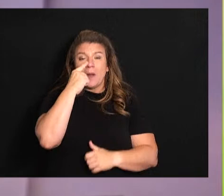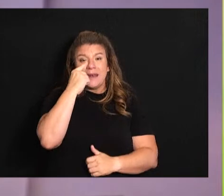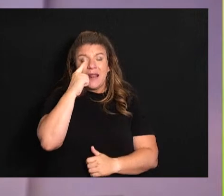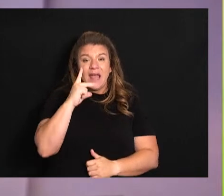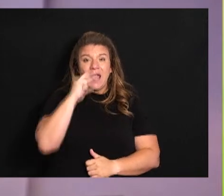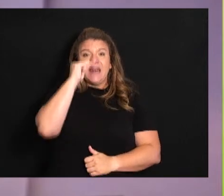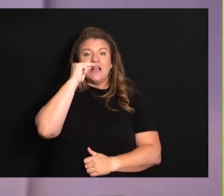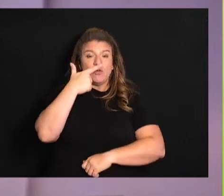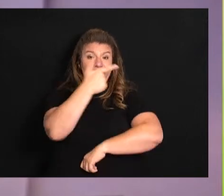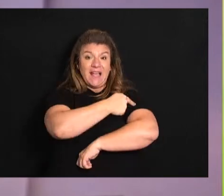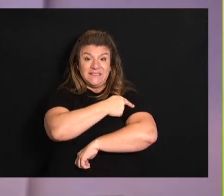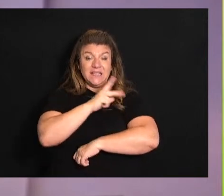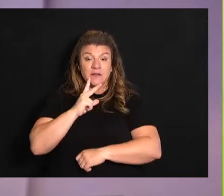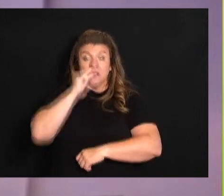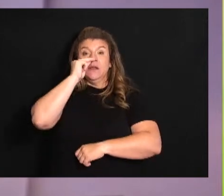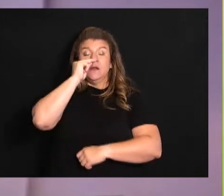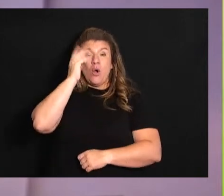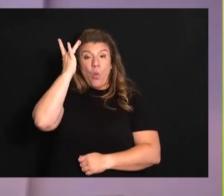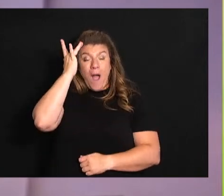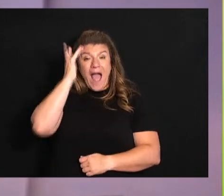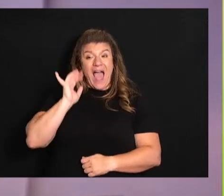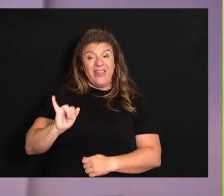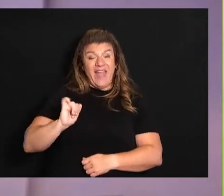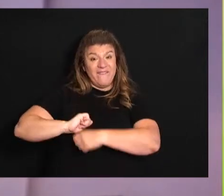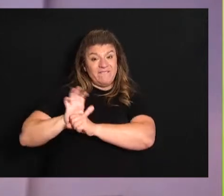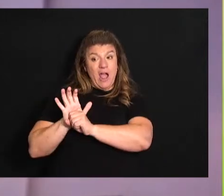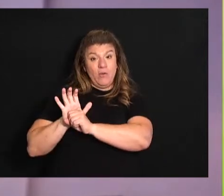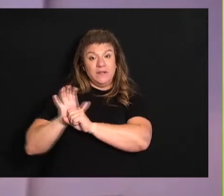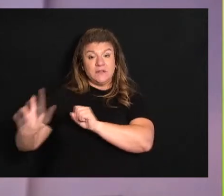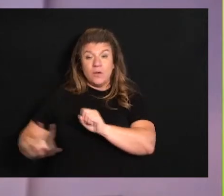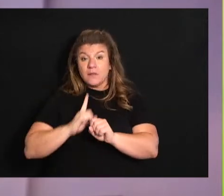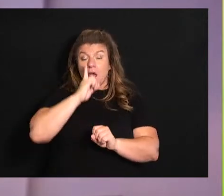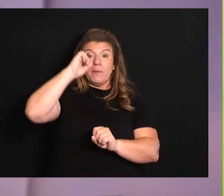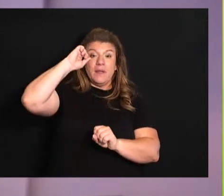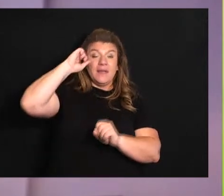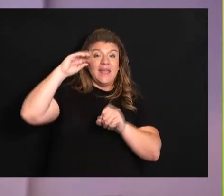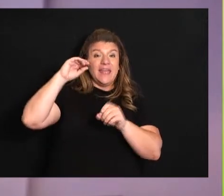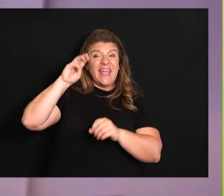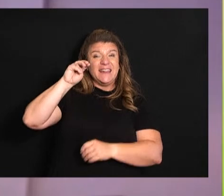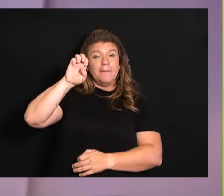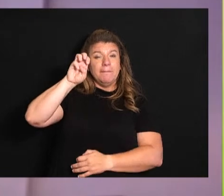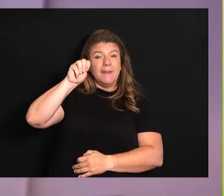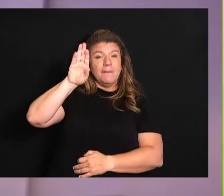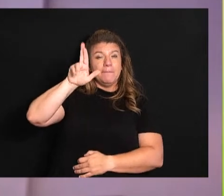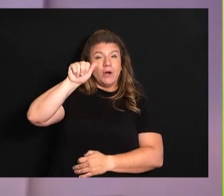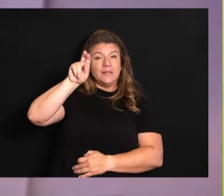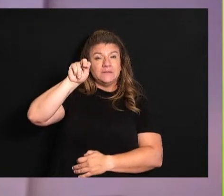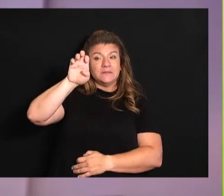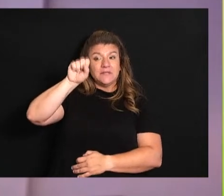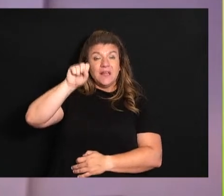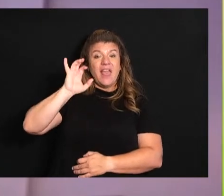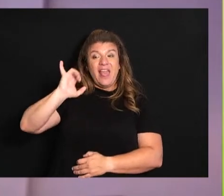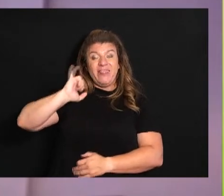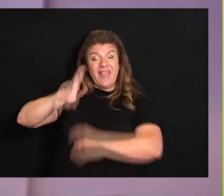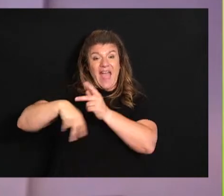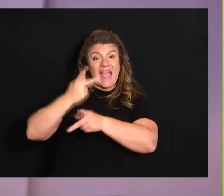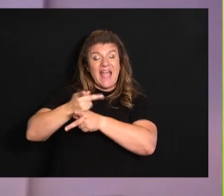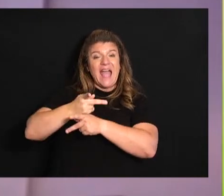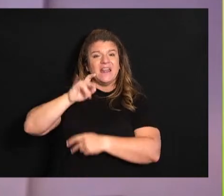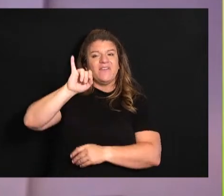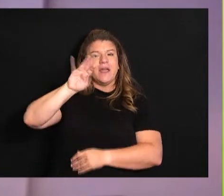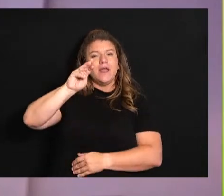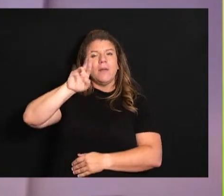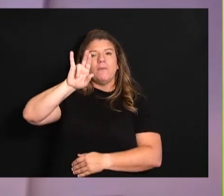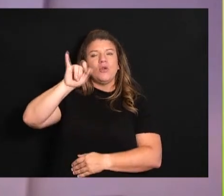because this virus enters the nose, the mucosal membranes, and the kind of immunity for the mucosal membranes